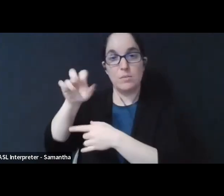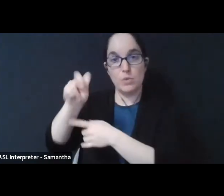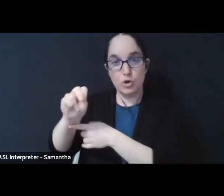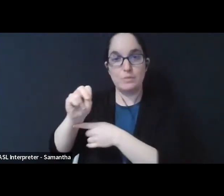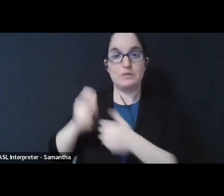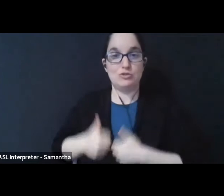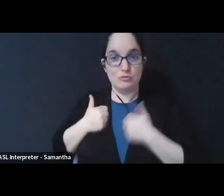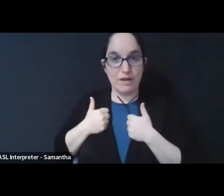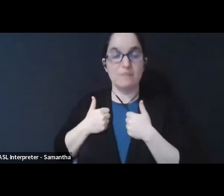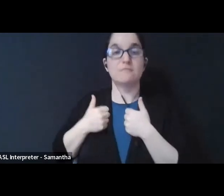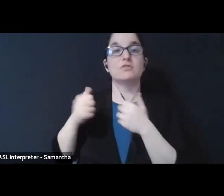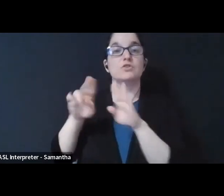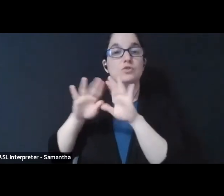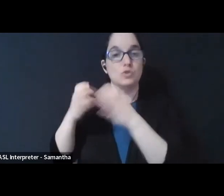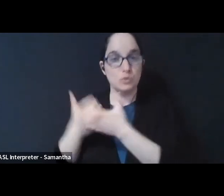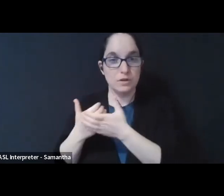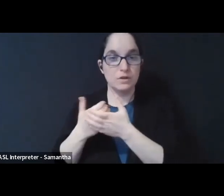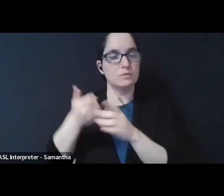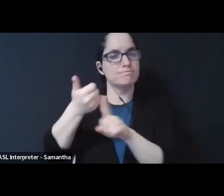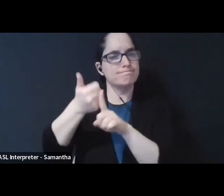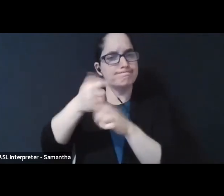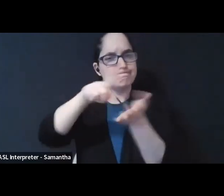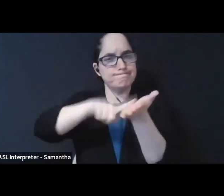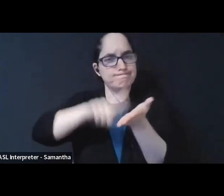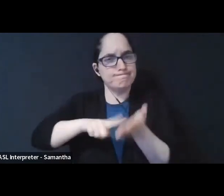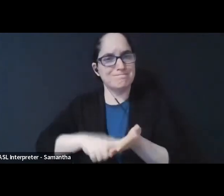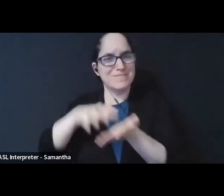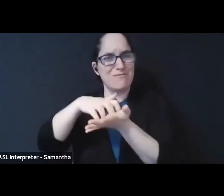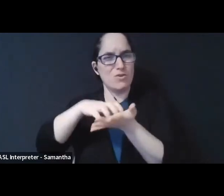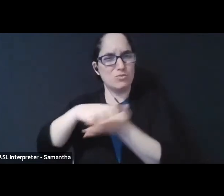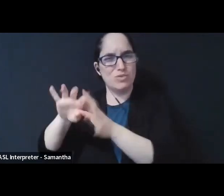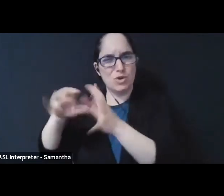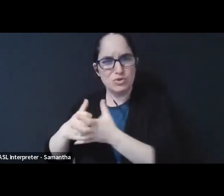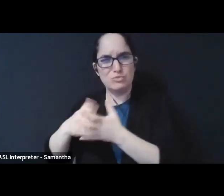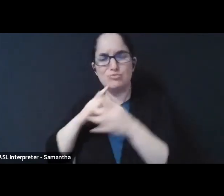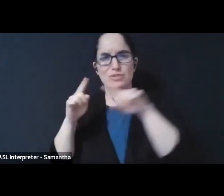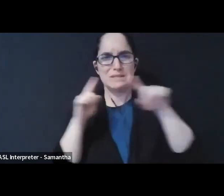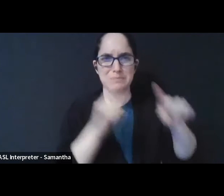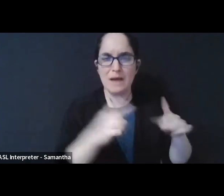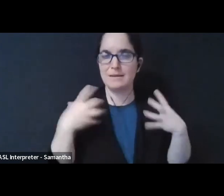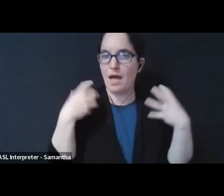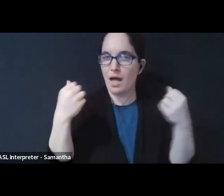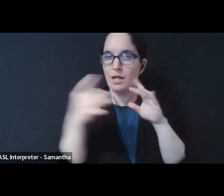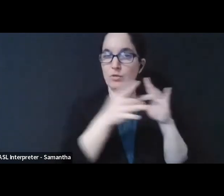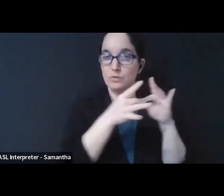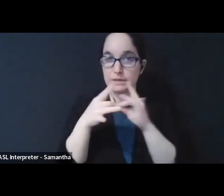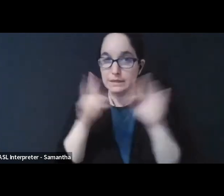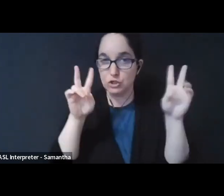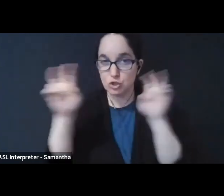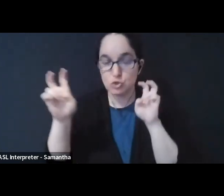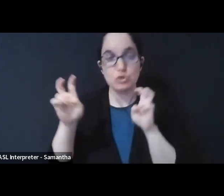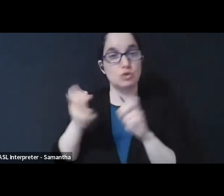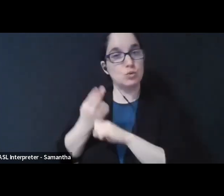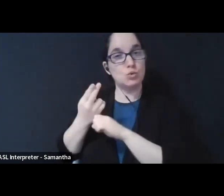Union. Her research examines how vulnerable groups experience and respond to health-related issues. Her work primarily uses